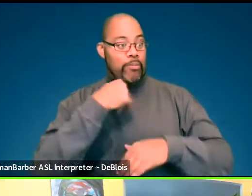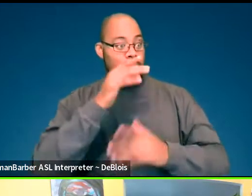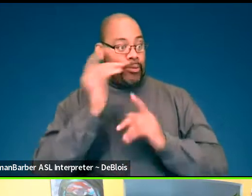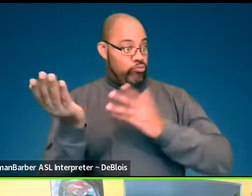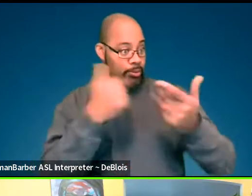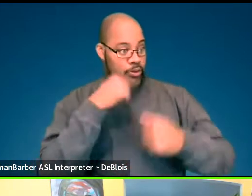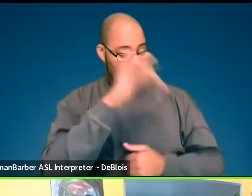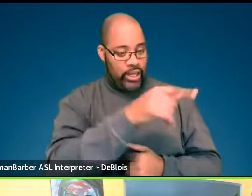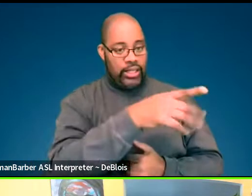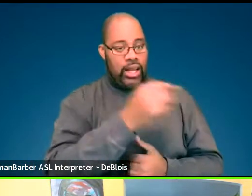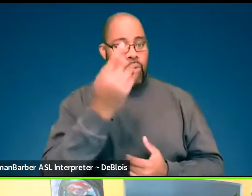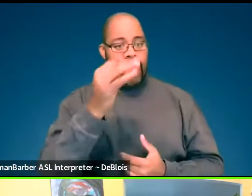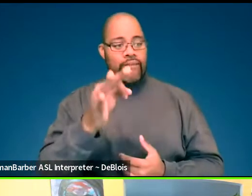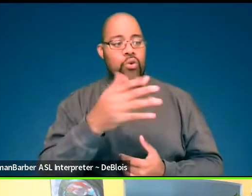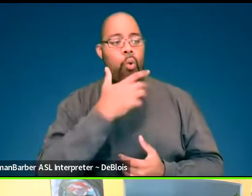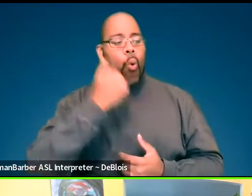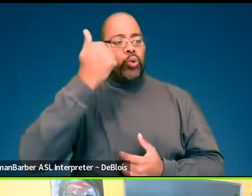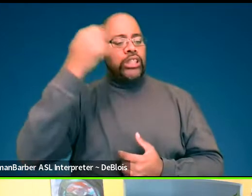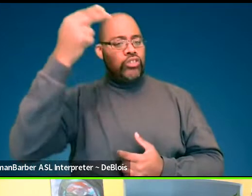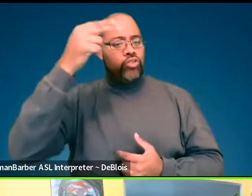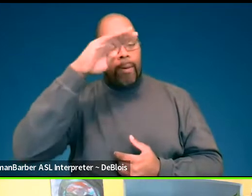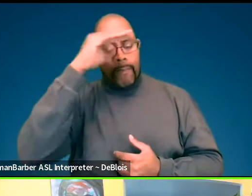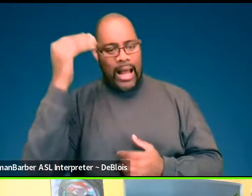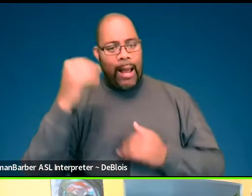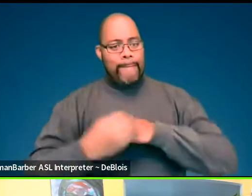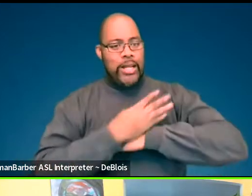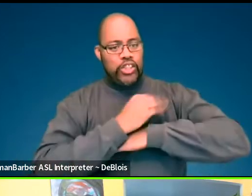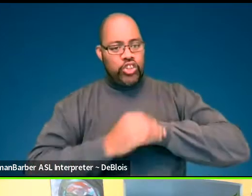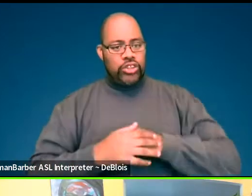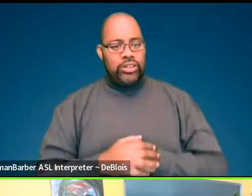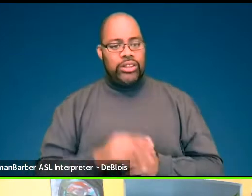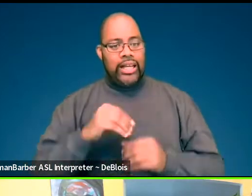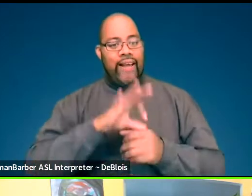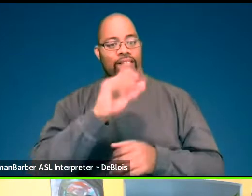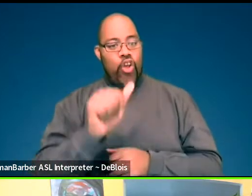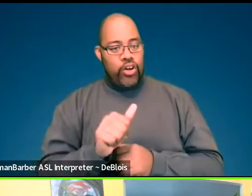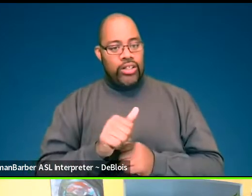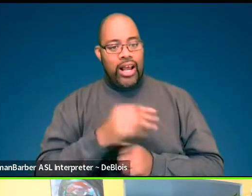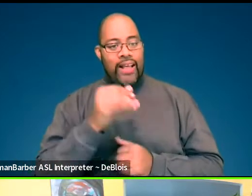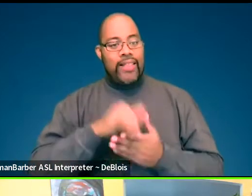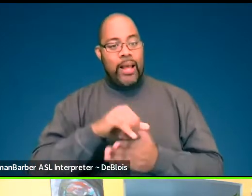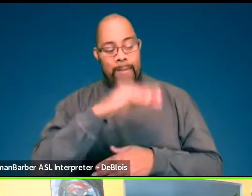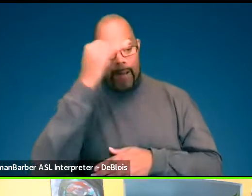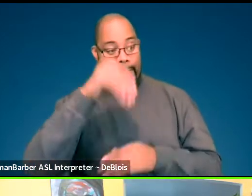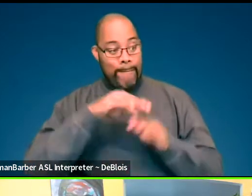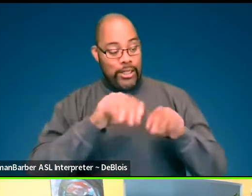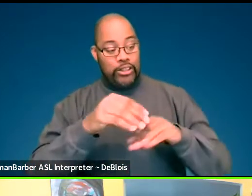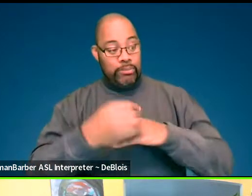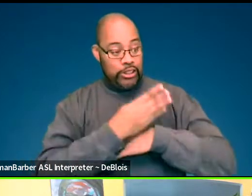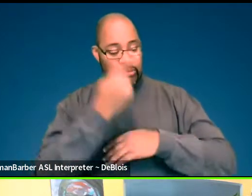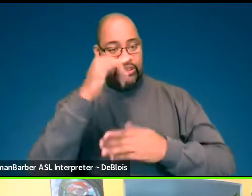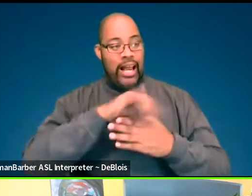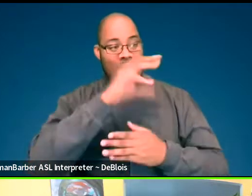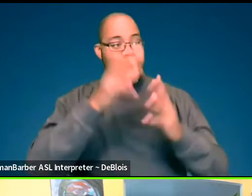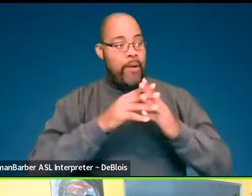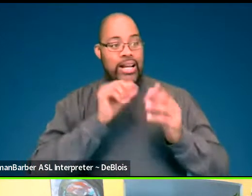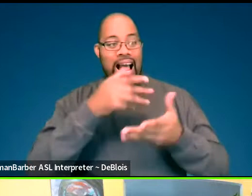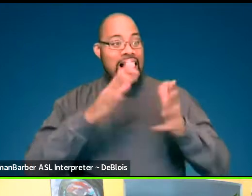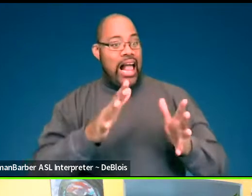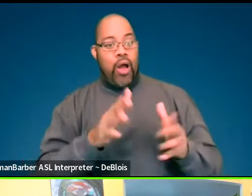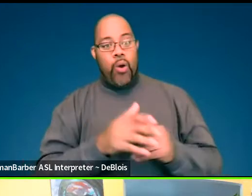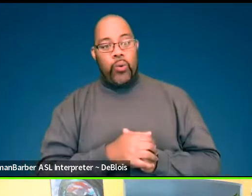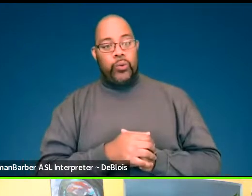to. And it's one of the oldest historical Black beaches in Florida. And it's a Black beach because African Americans were not